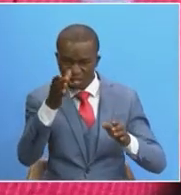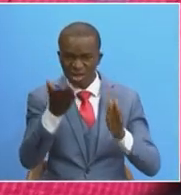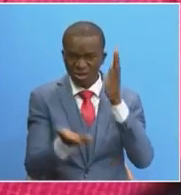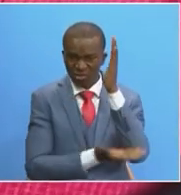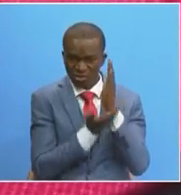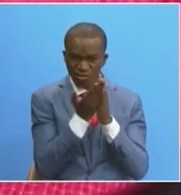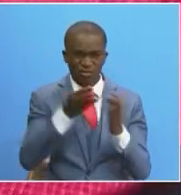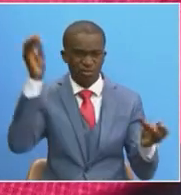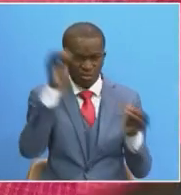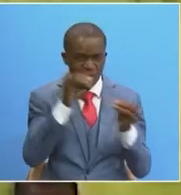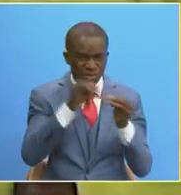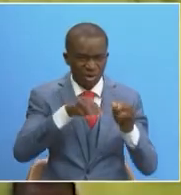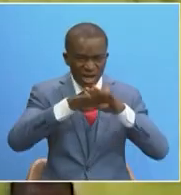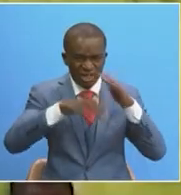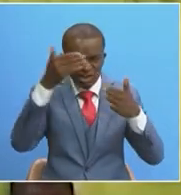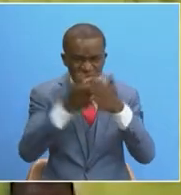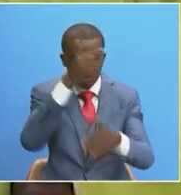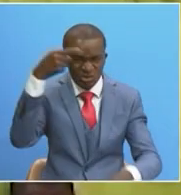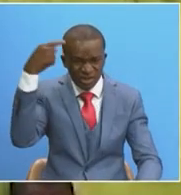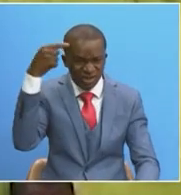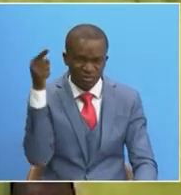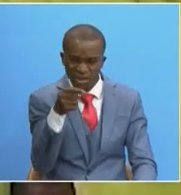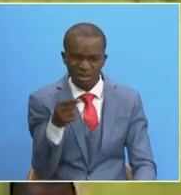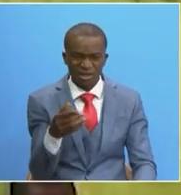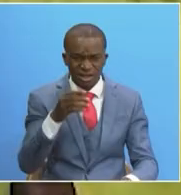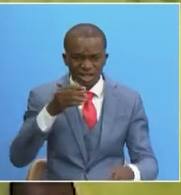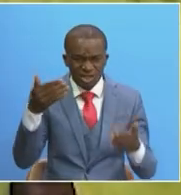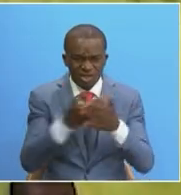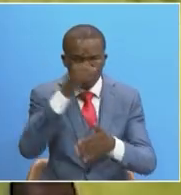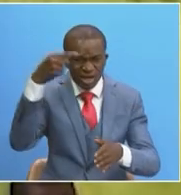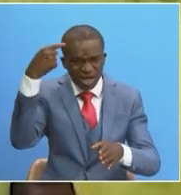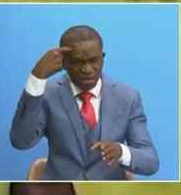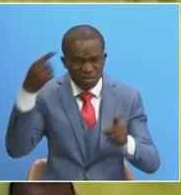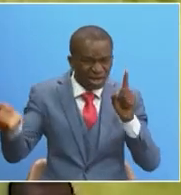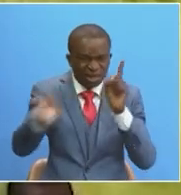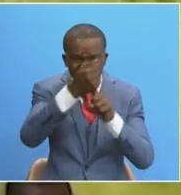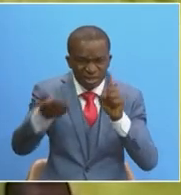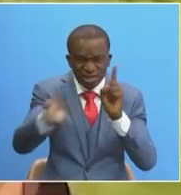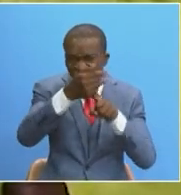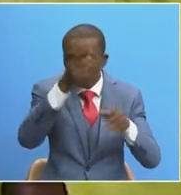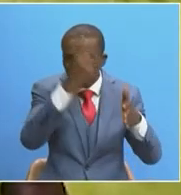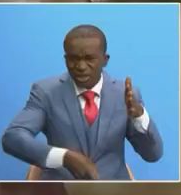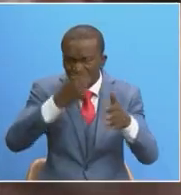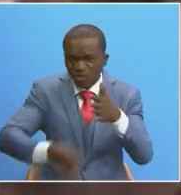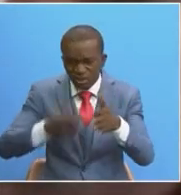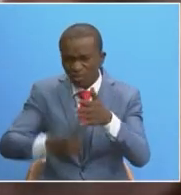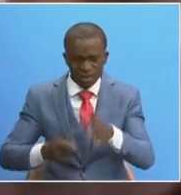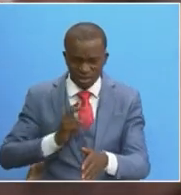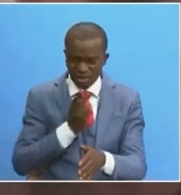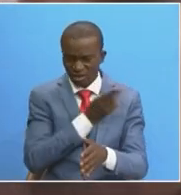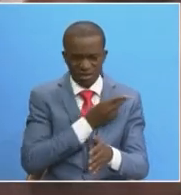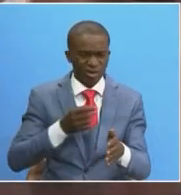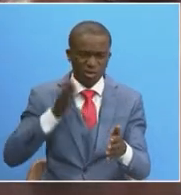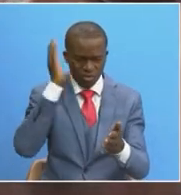administration. There are several key achievements that we as educators have acknowledged. There